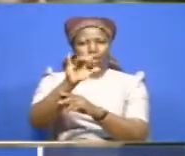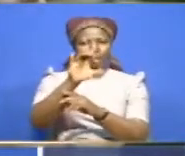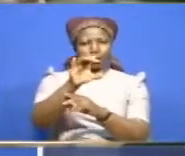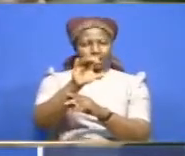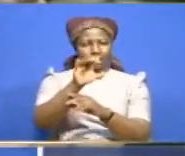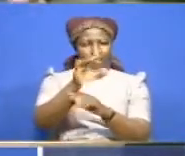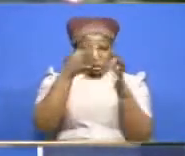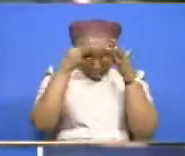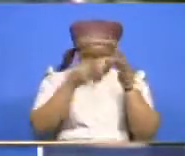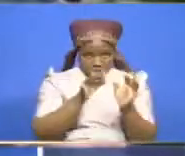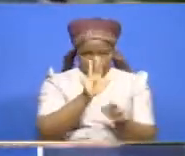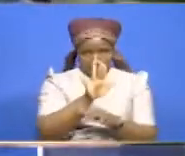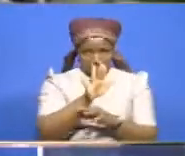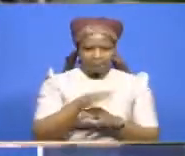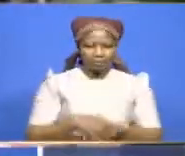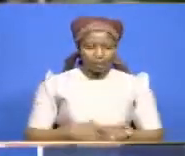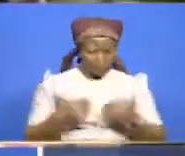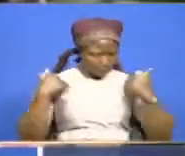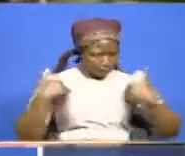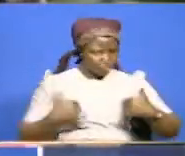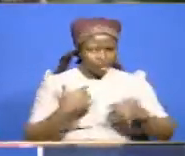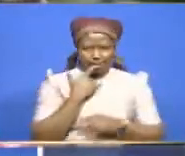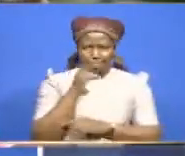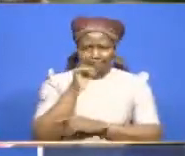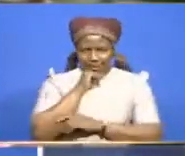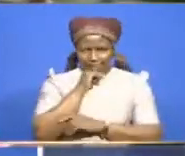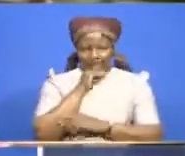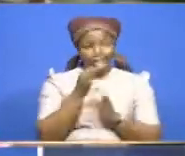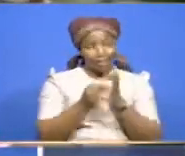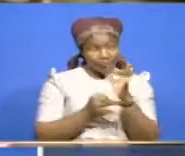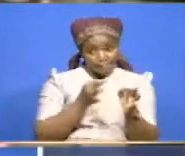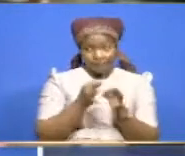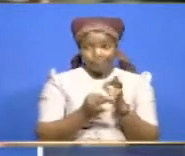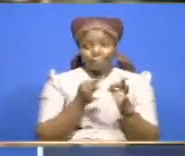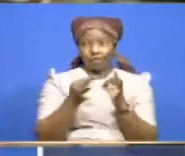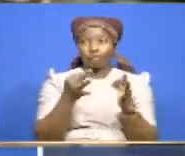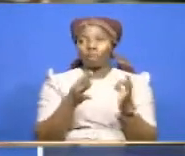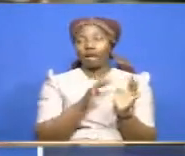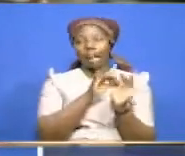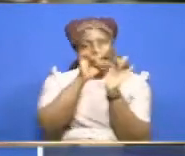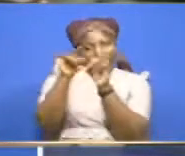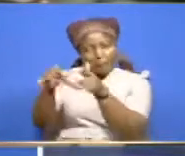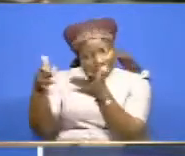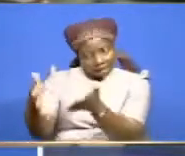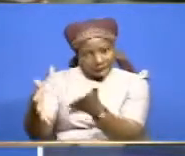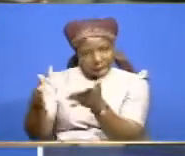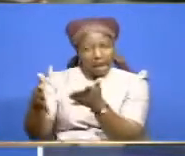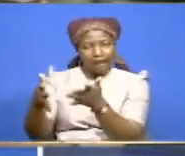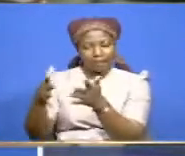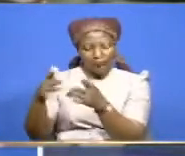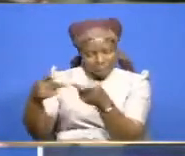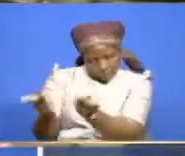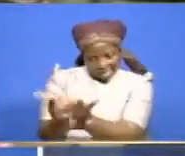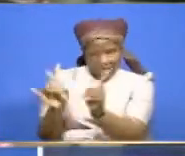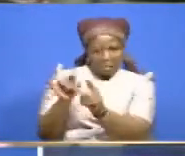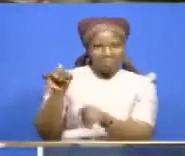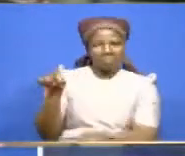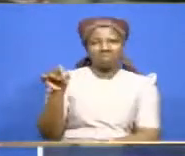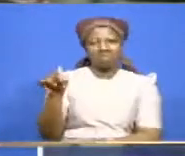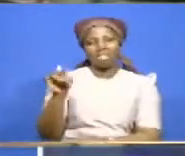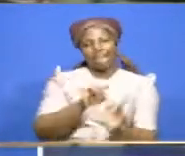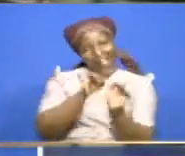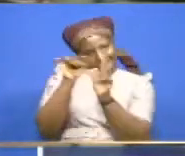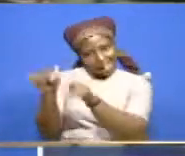Mimi nimesema kama kuenda hapa ama kukuja hapa mahali kama hapa